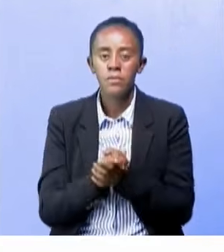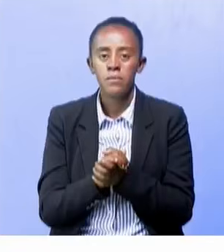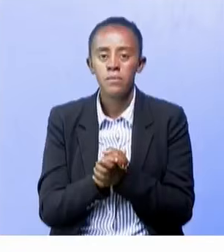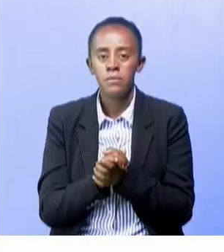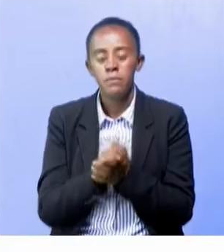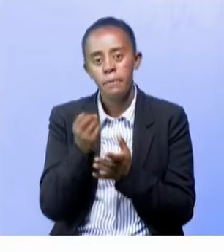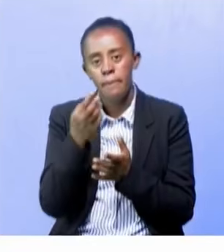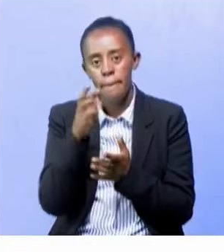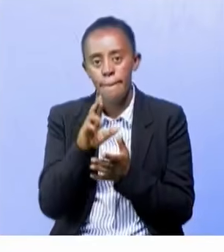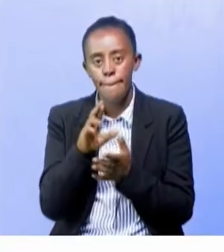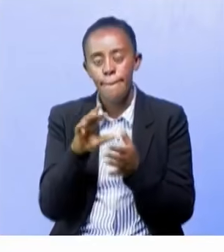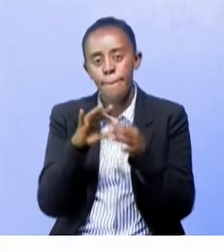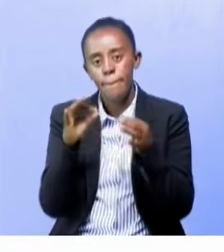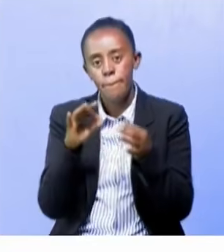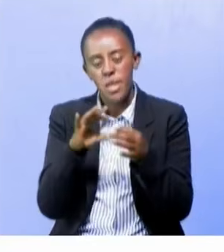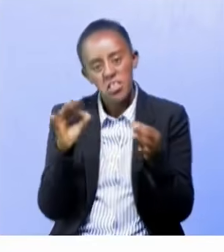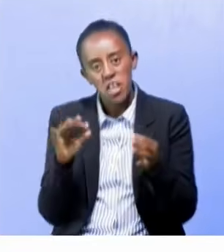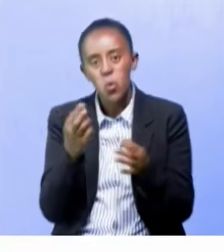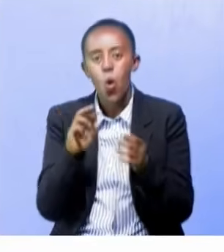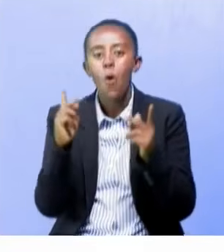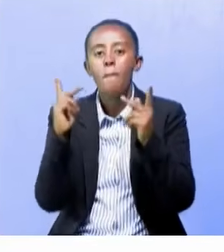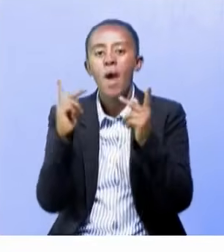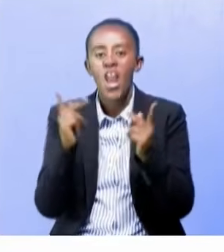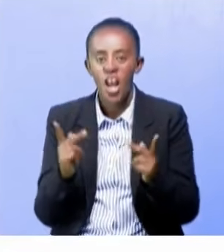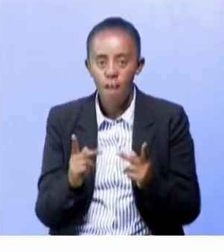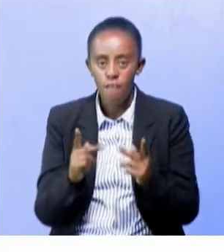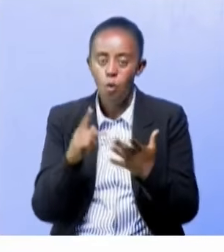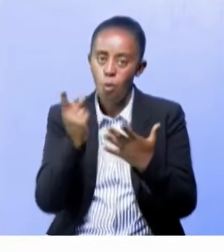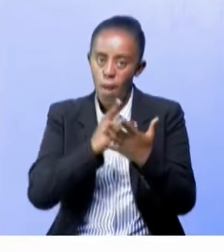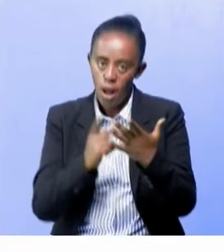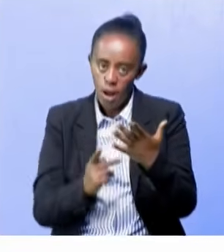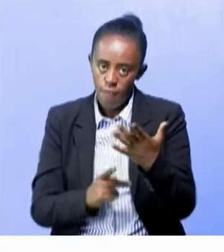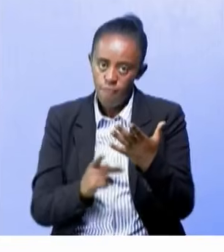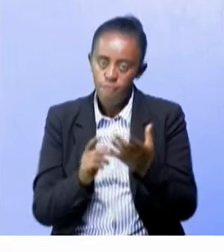or maybe sentence or paragraphs,